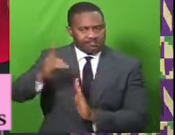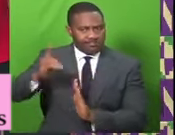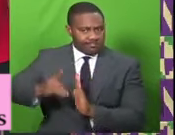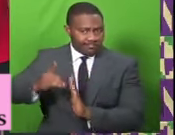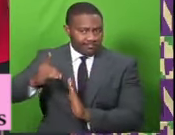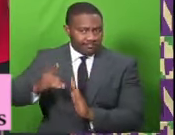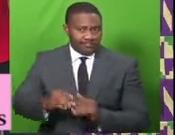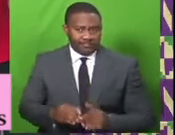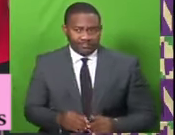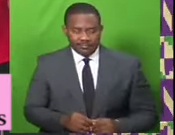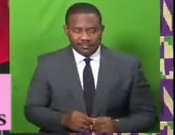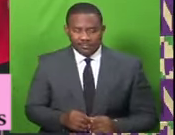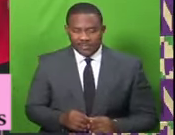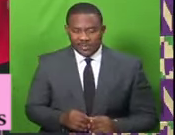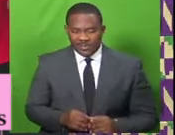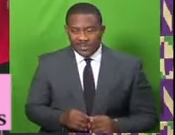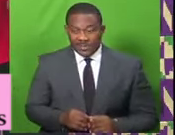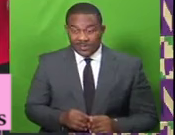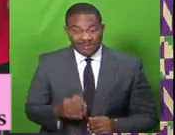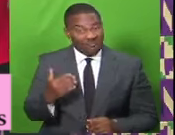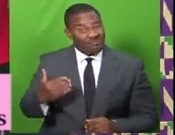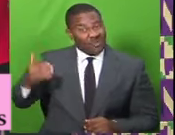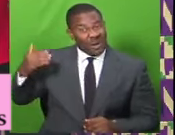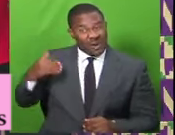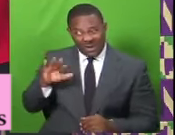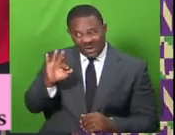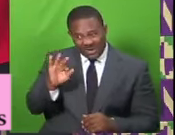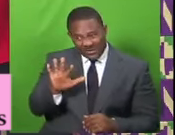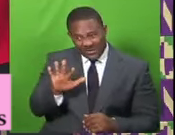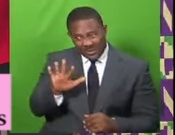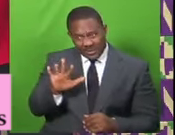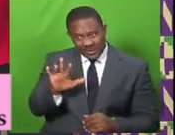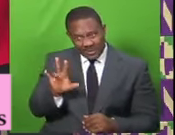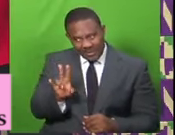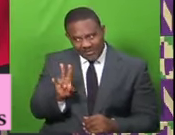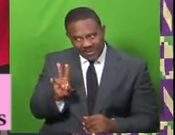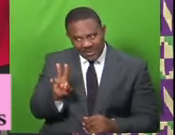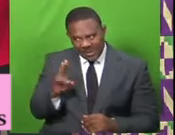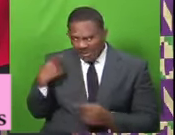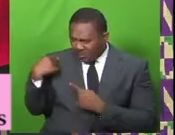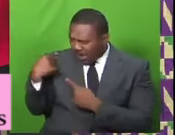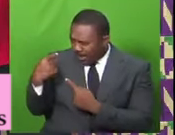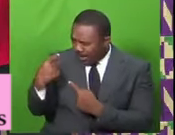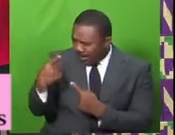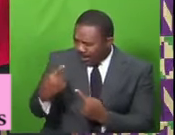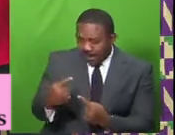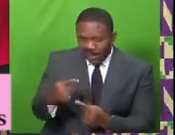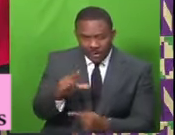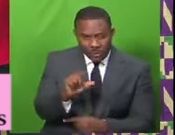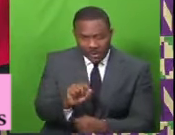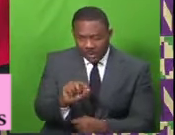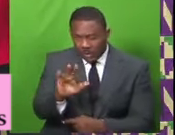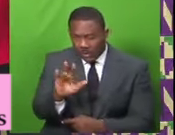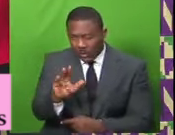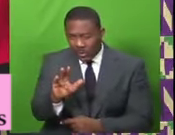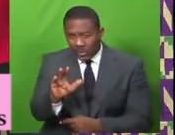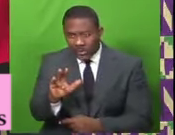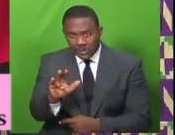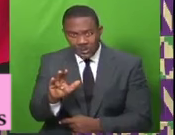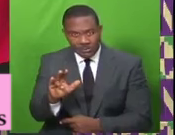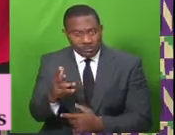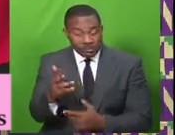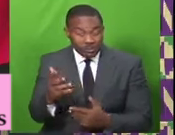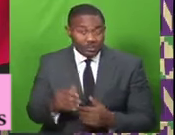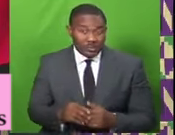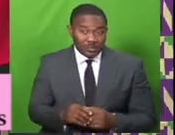The Ghana of 1957 is not the Ghana of 2023. We've come a long way since the days of our 6 million